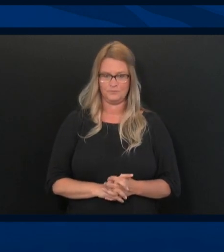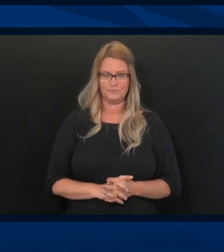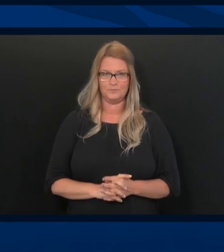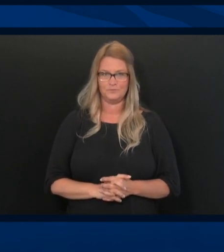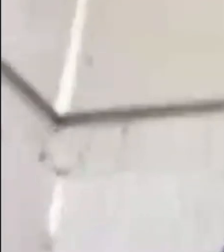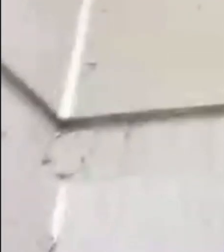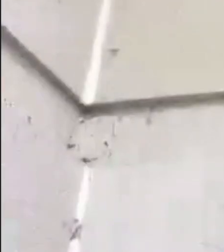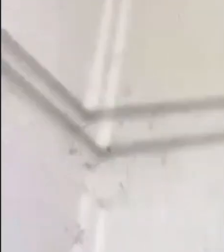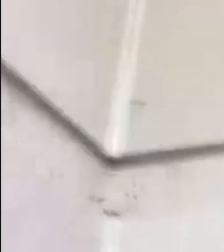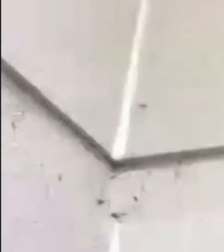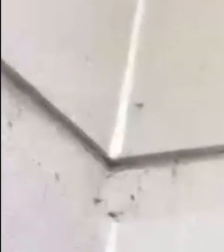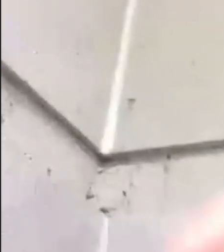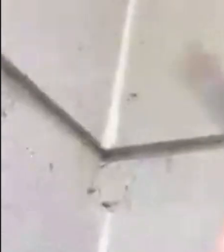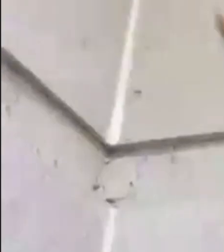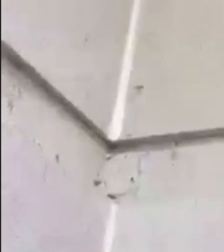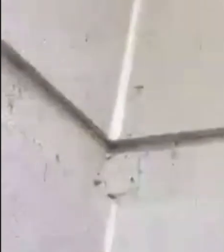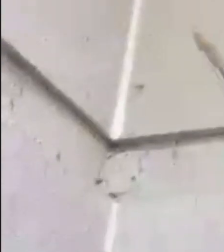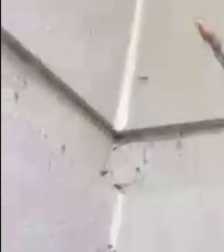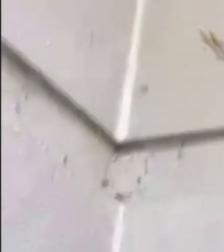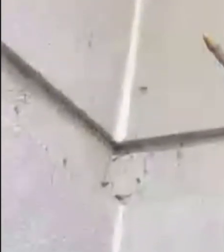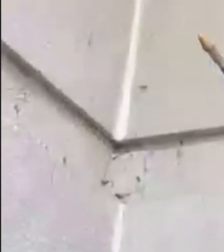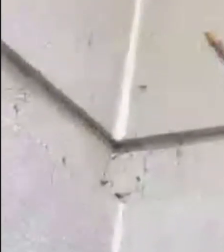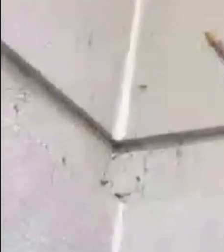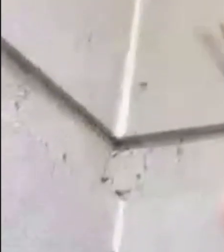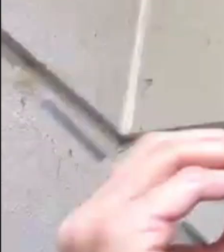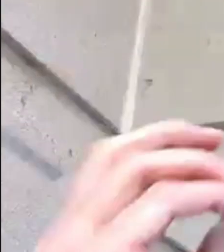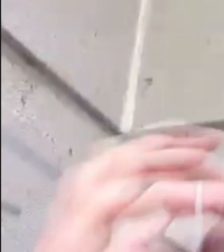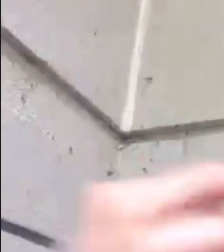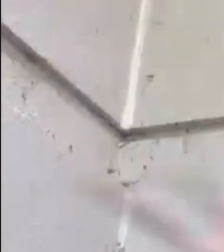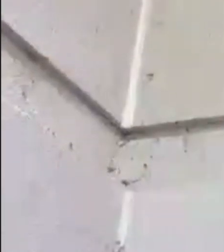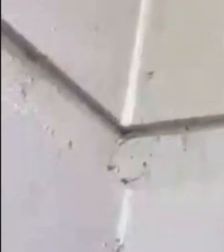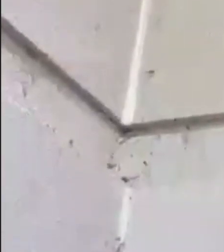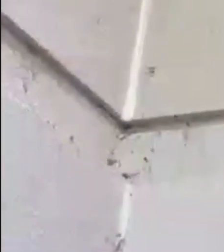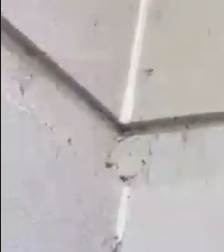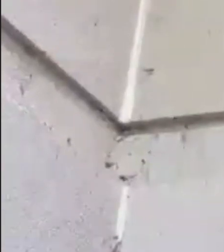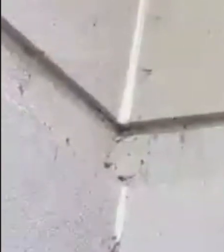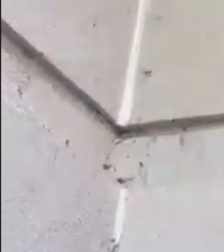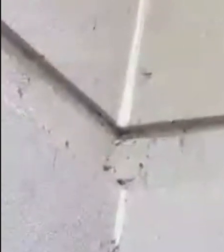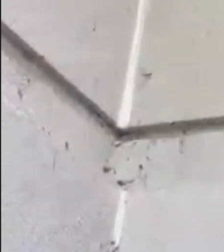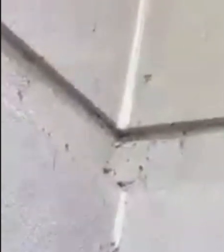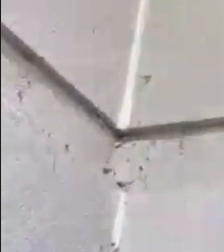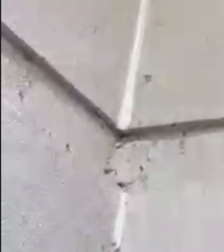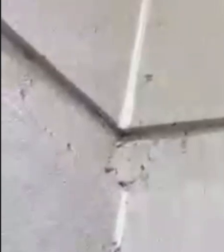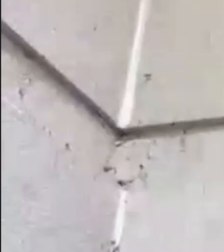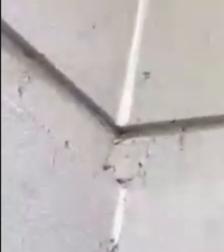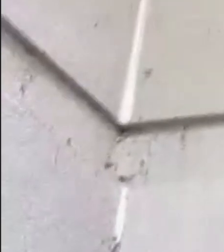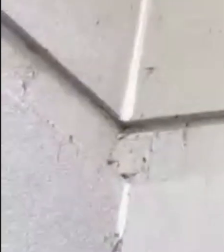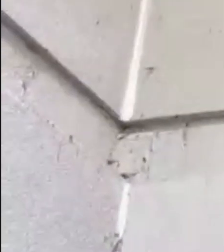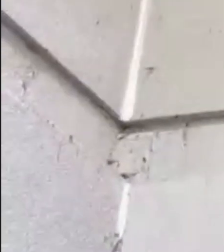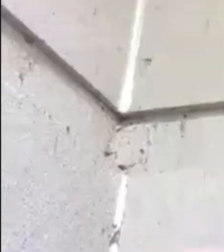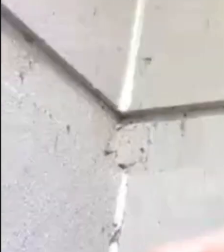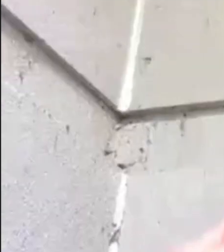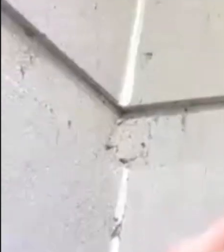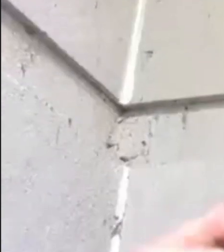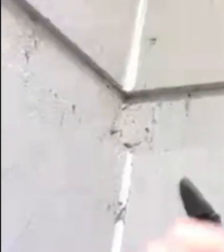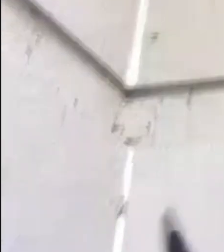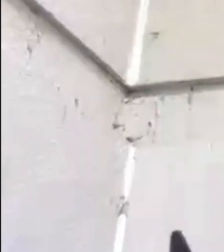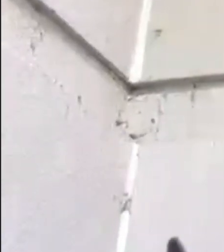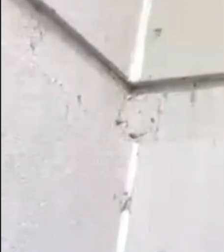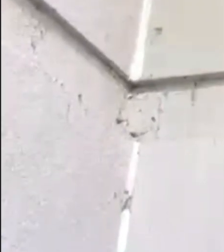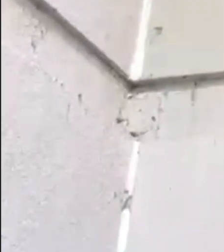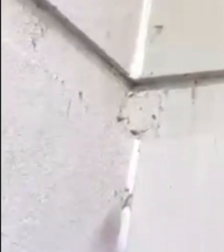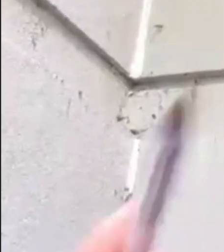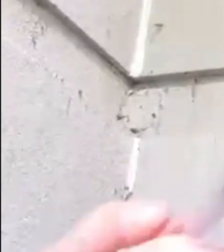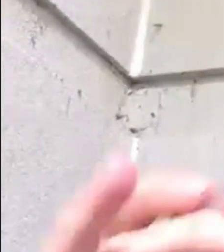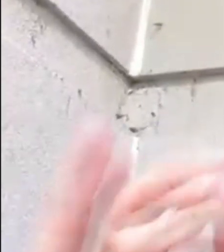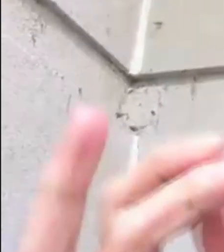Hi, everyone. Amanda Barron with WSAZ. I was hoping maybe you could clarify the rules and regulations when it comes to